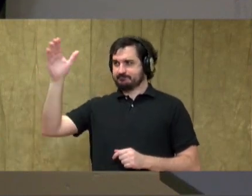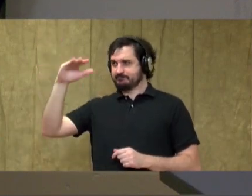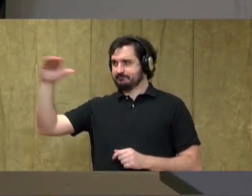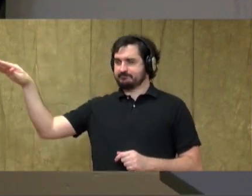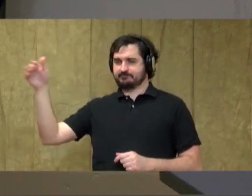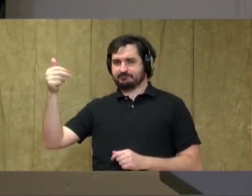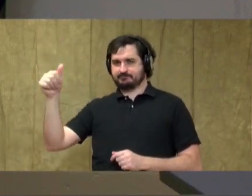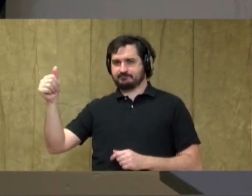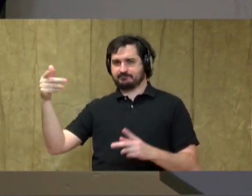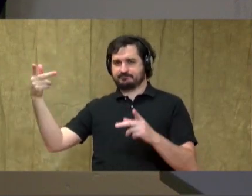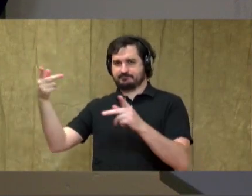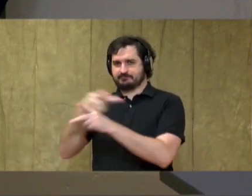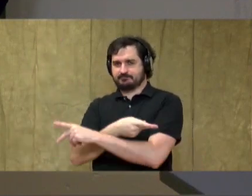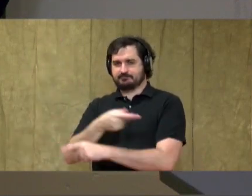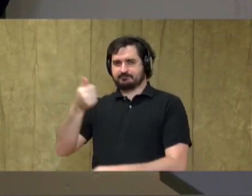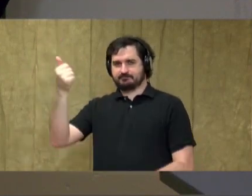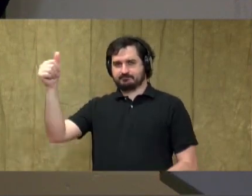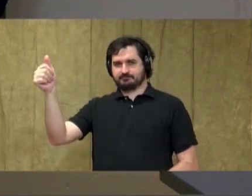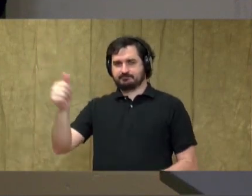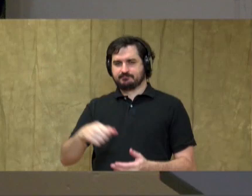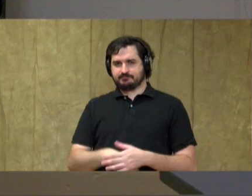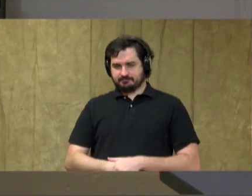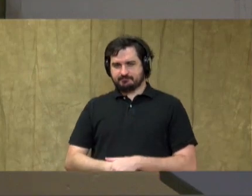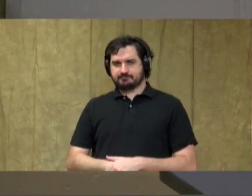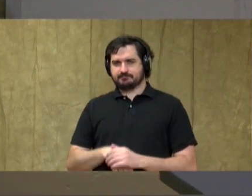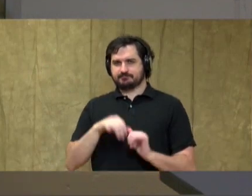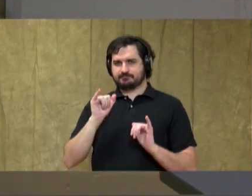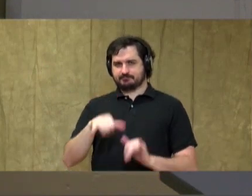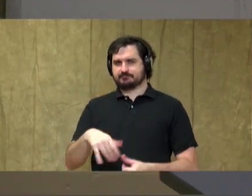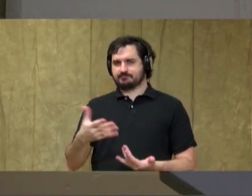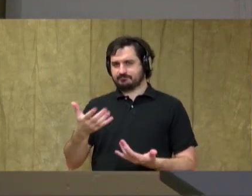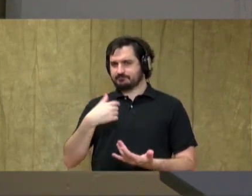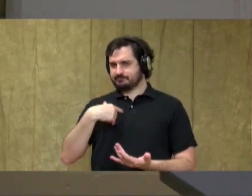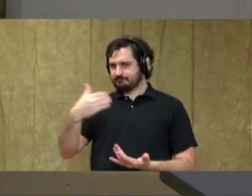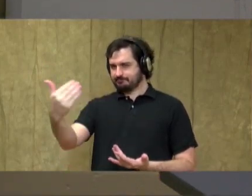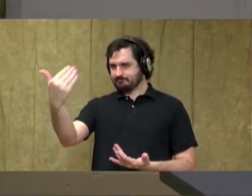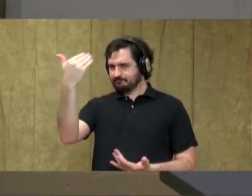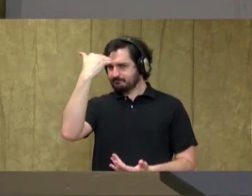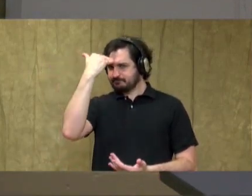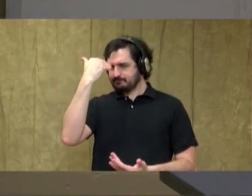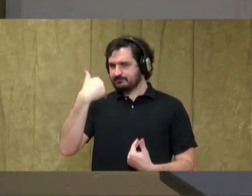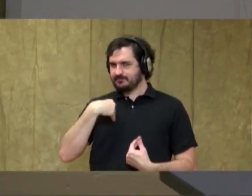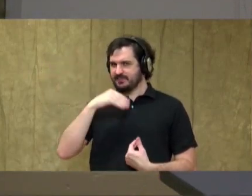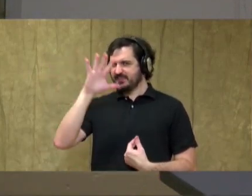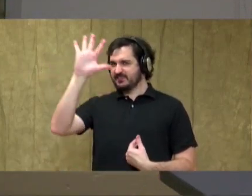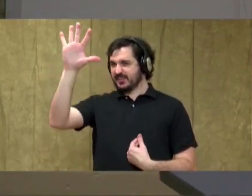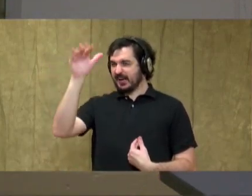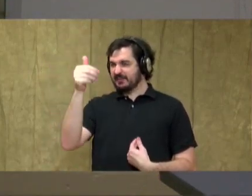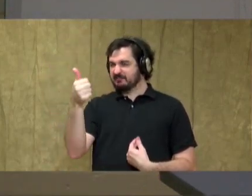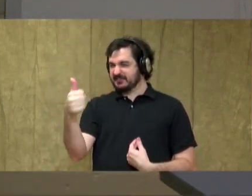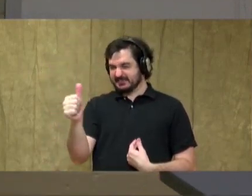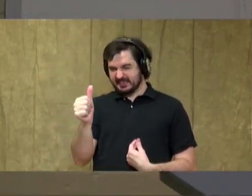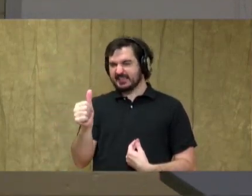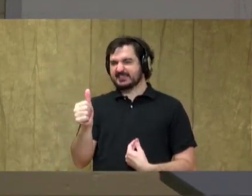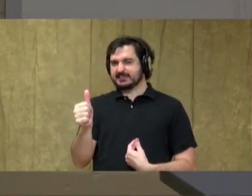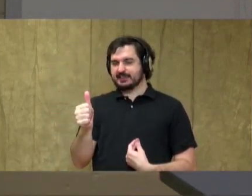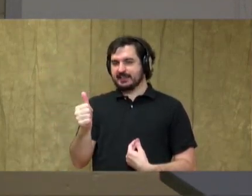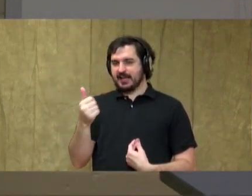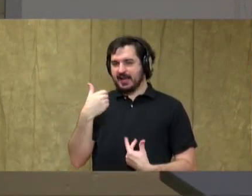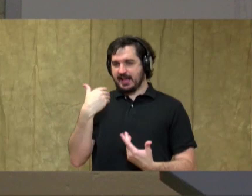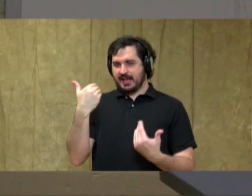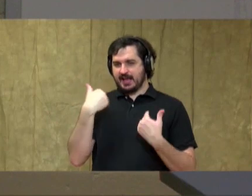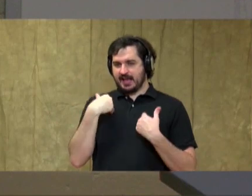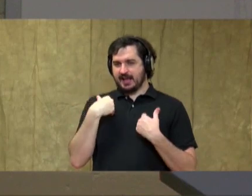by multiplying by 10, because I know if I have 5 tenths, I